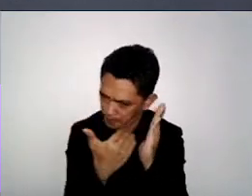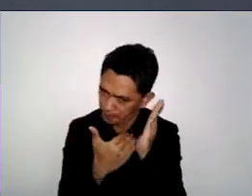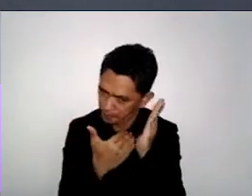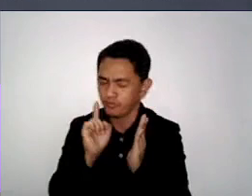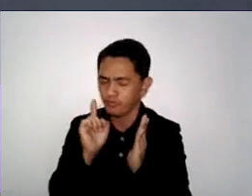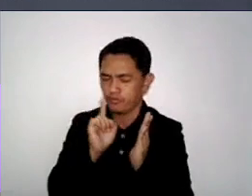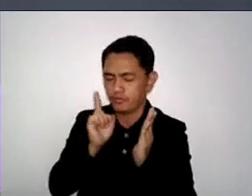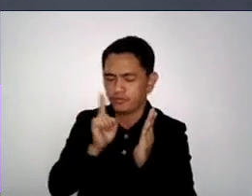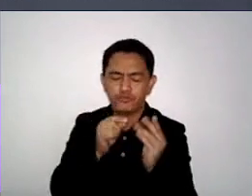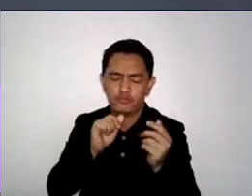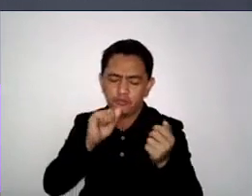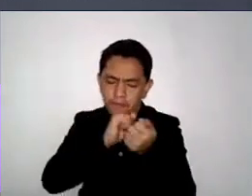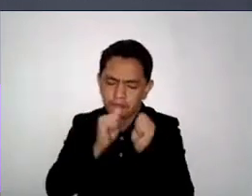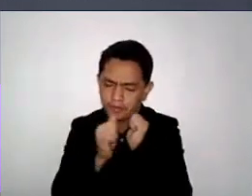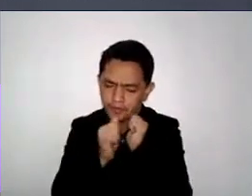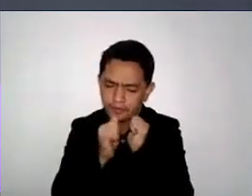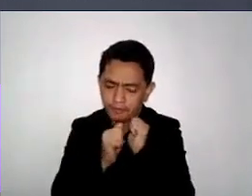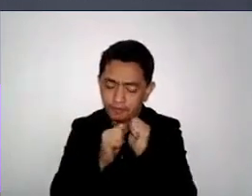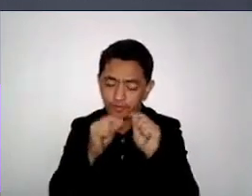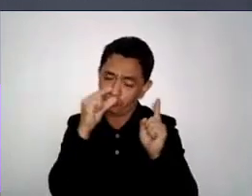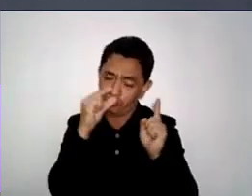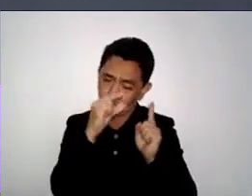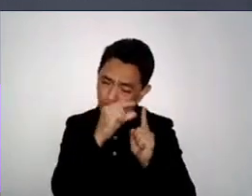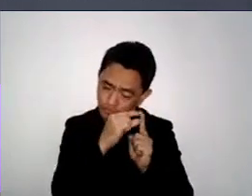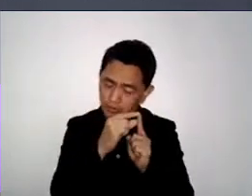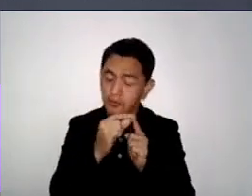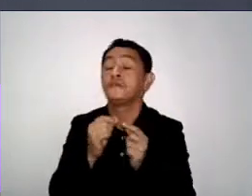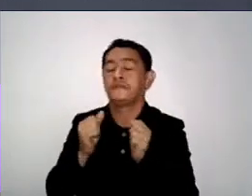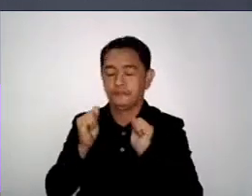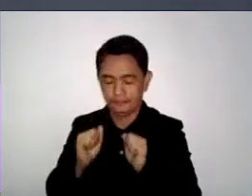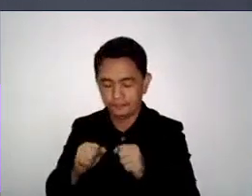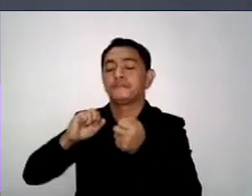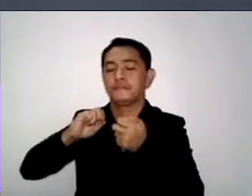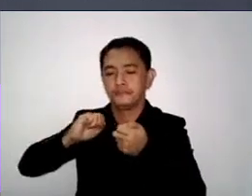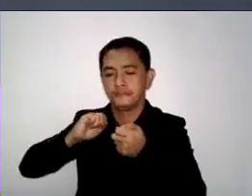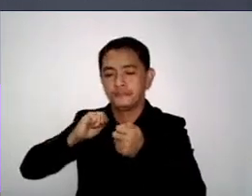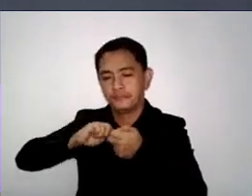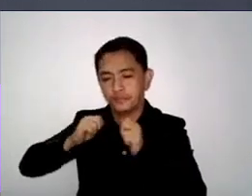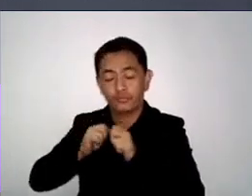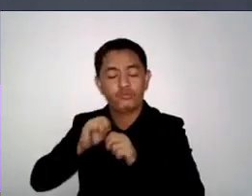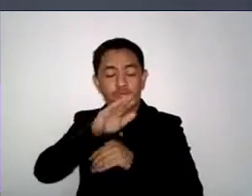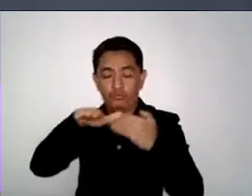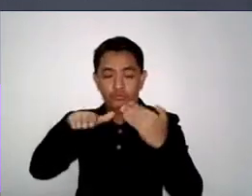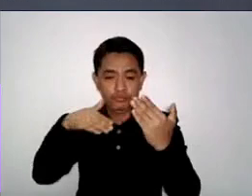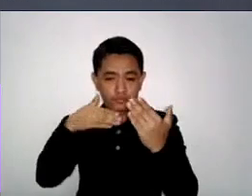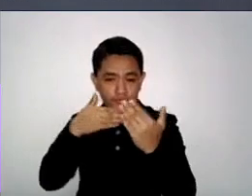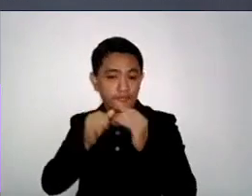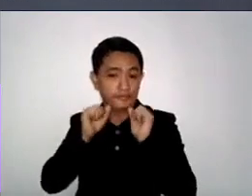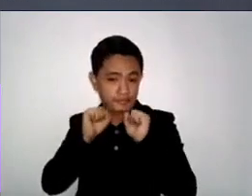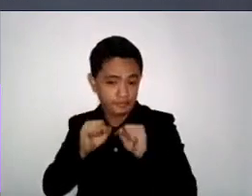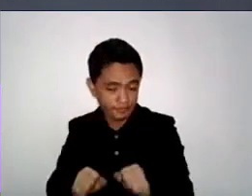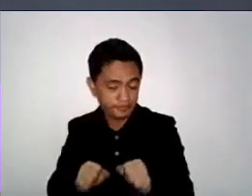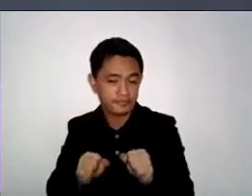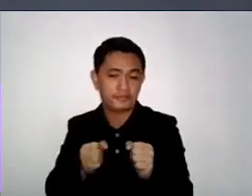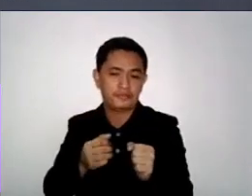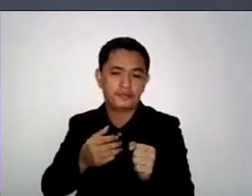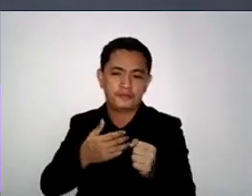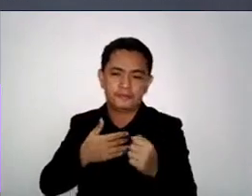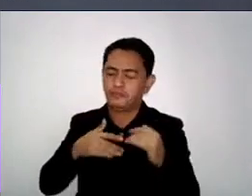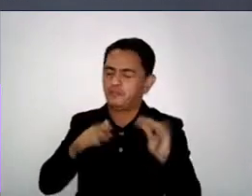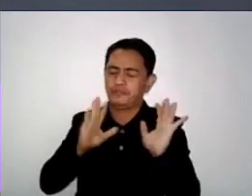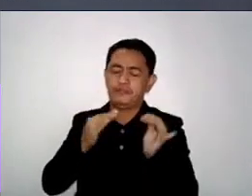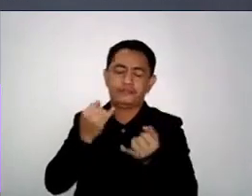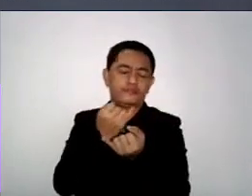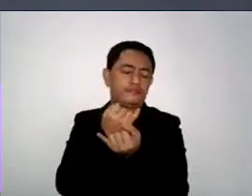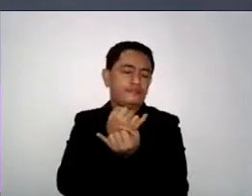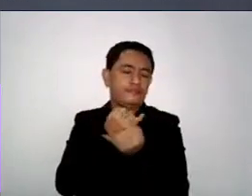is would be a struggle. Overall, the learner would tend to dislike and avoid independent reading of the